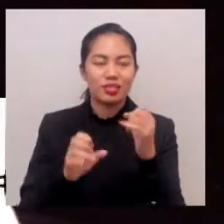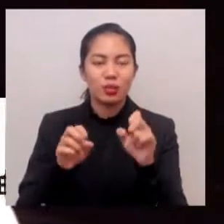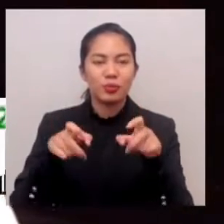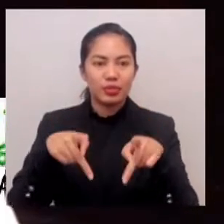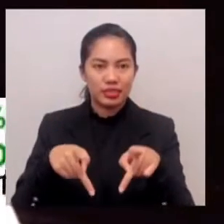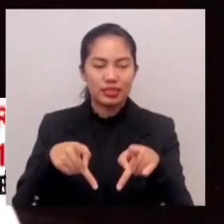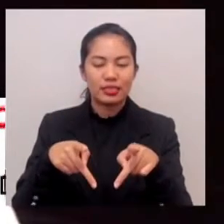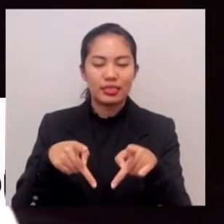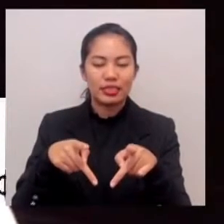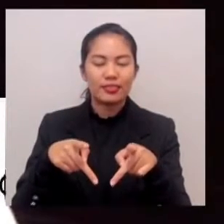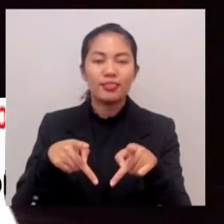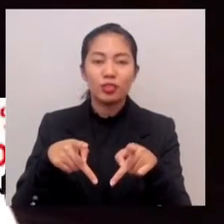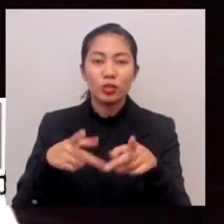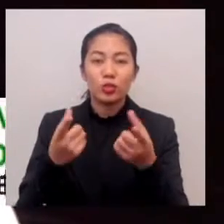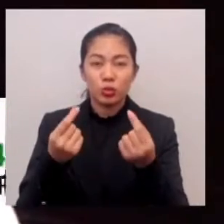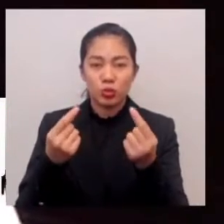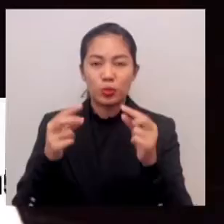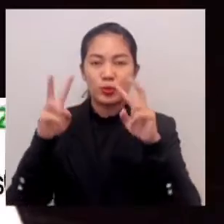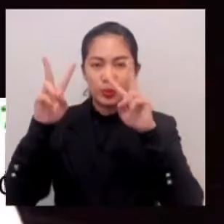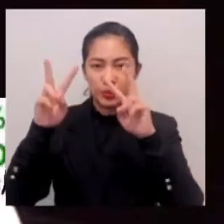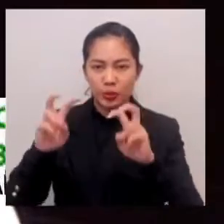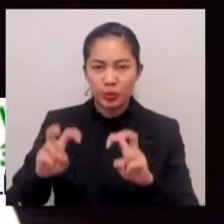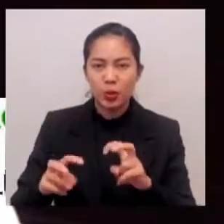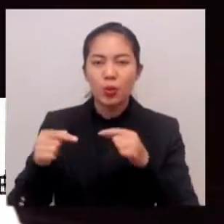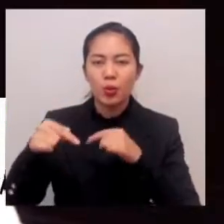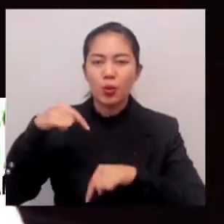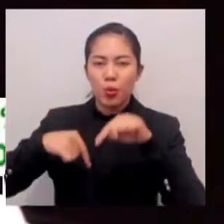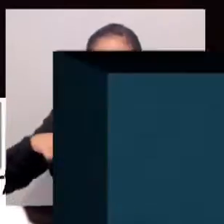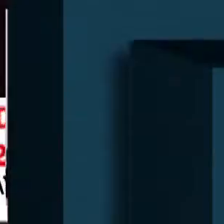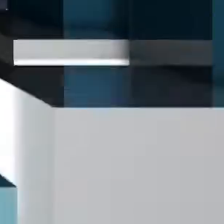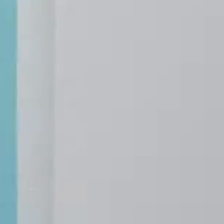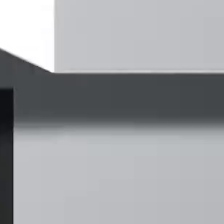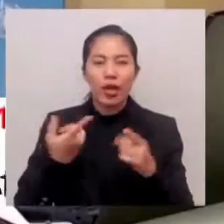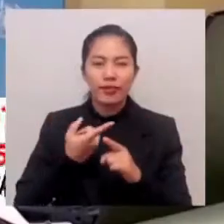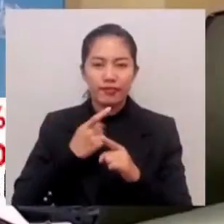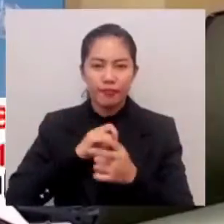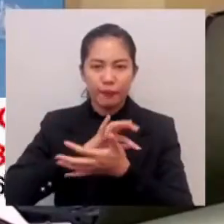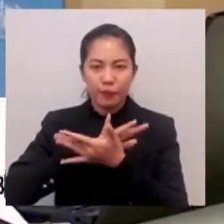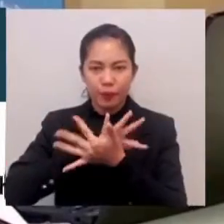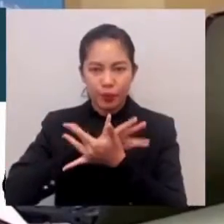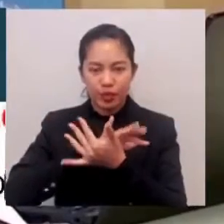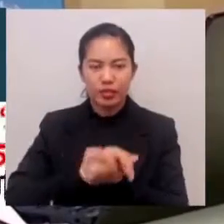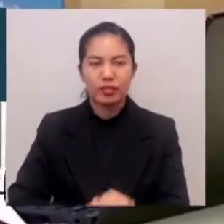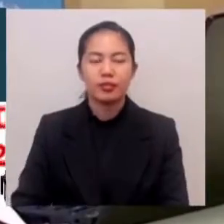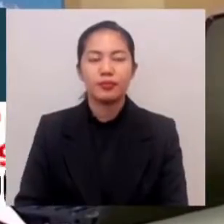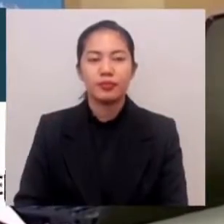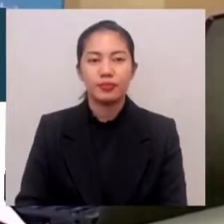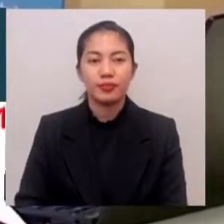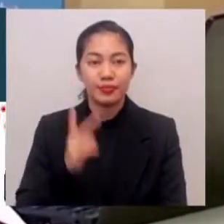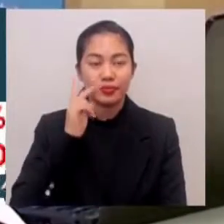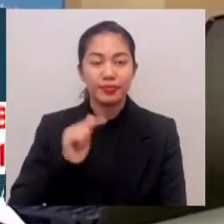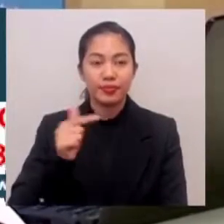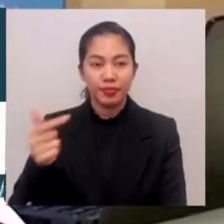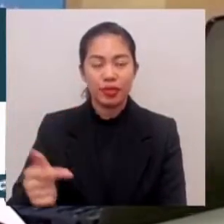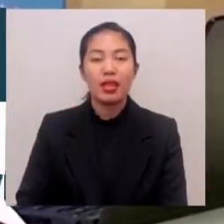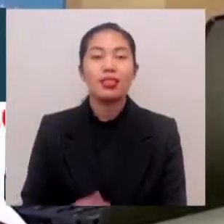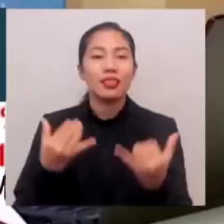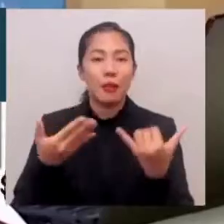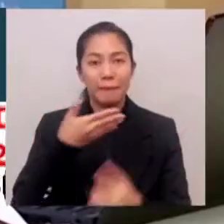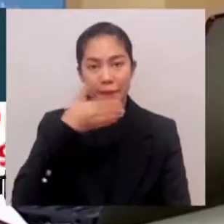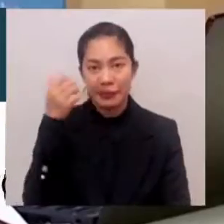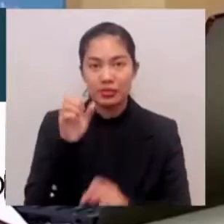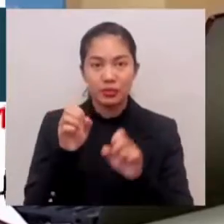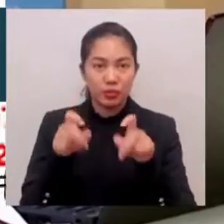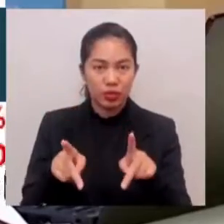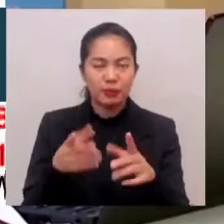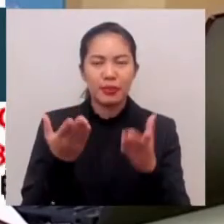origins of the novel coronavirus. Let's get the details in this report. Right now, this is our best chance, and it may be our last